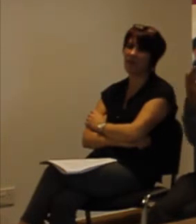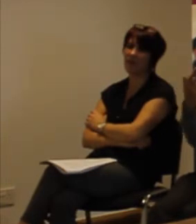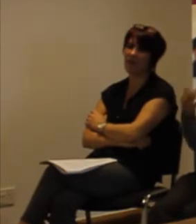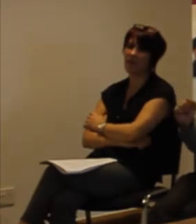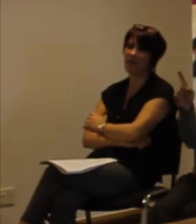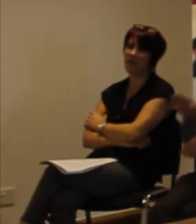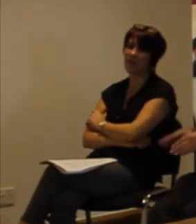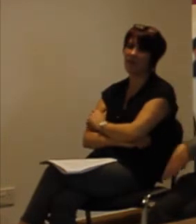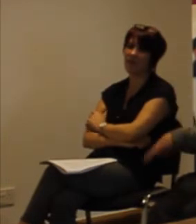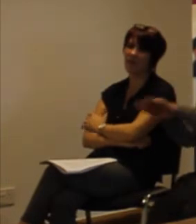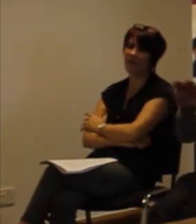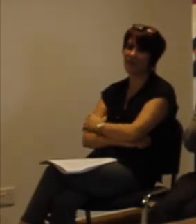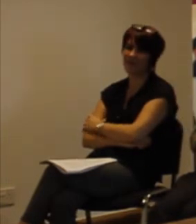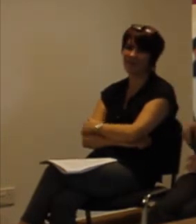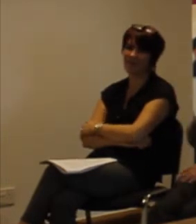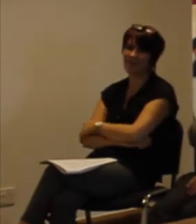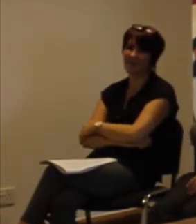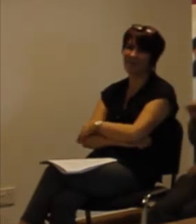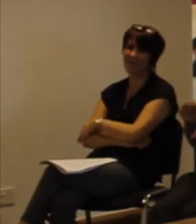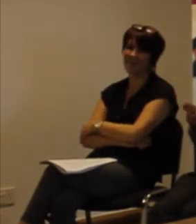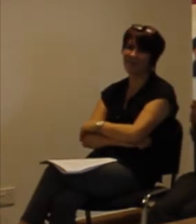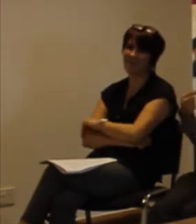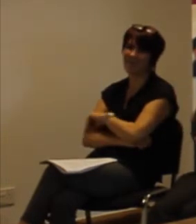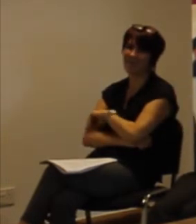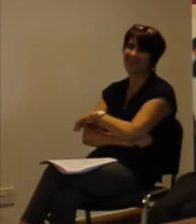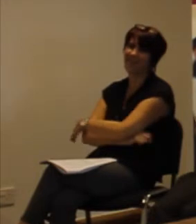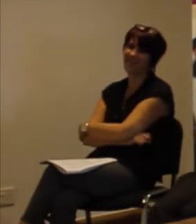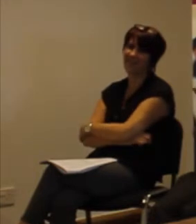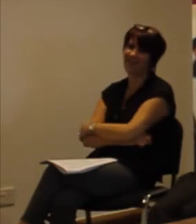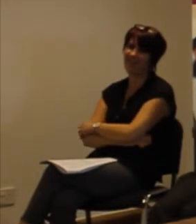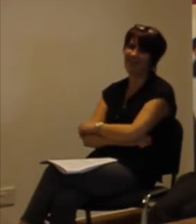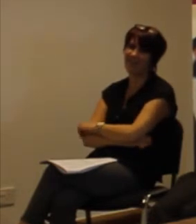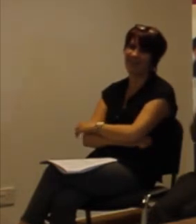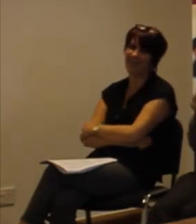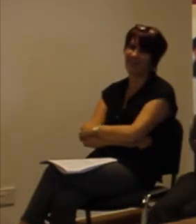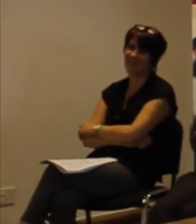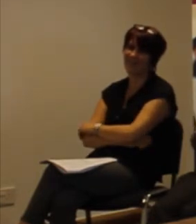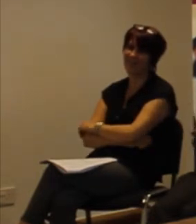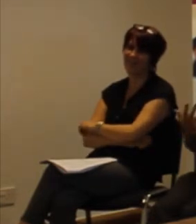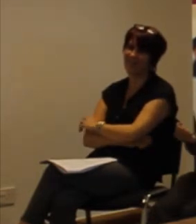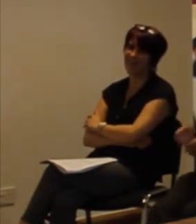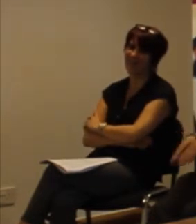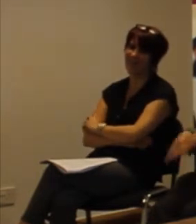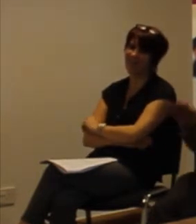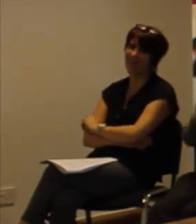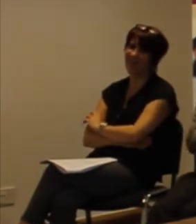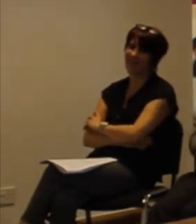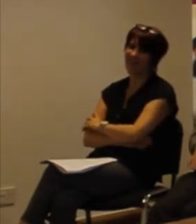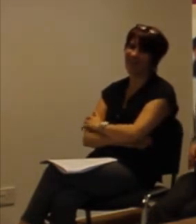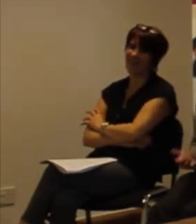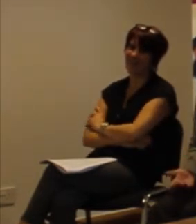appropriate qualification? Is there a standard for interpreters? I'm sure there is. You know, that's Yeah,